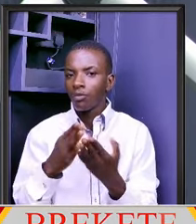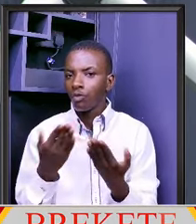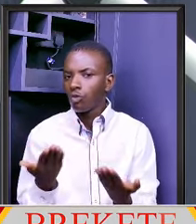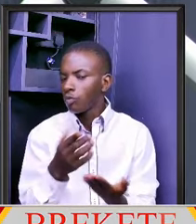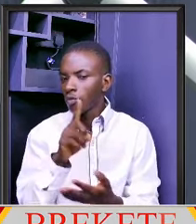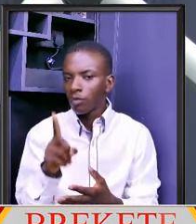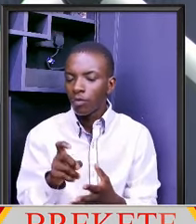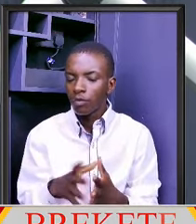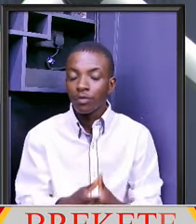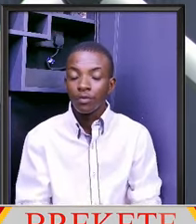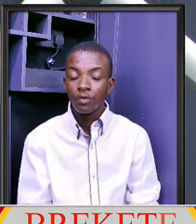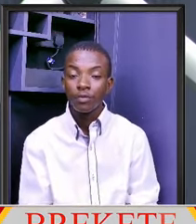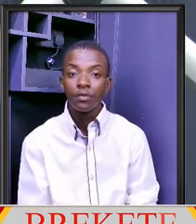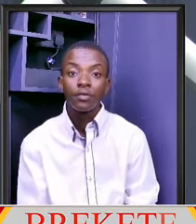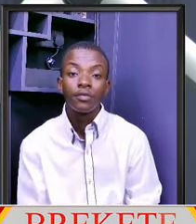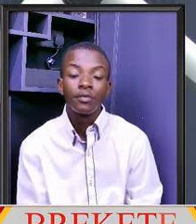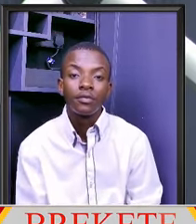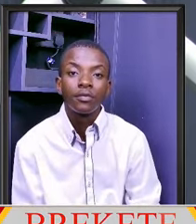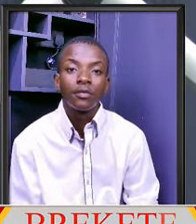Okay.